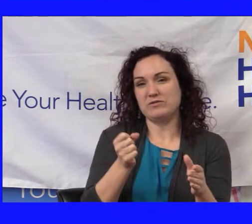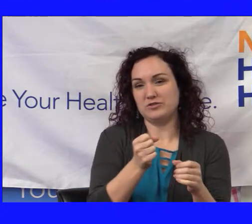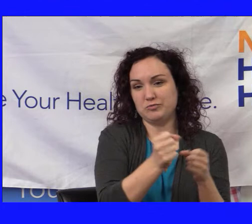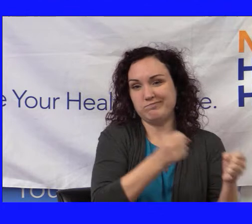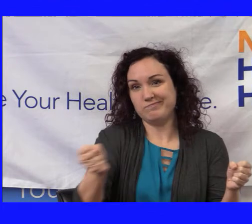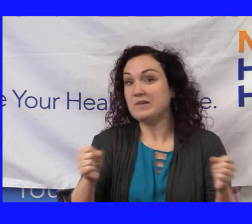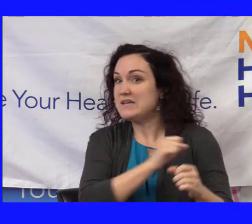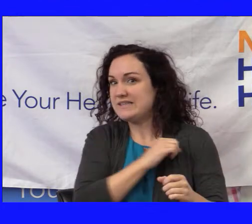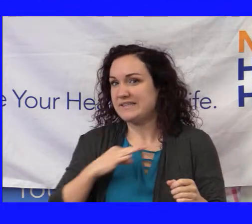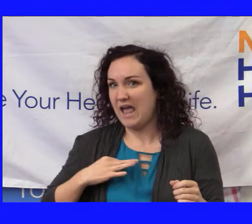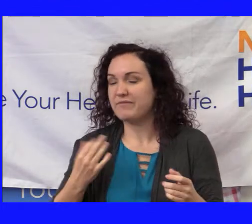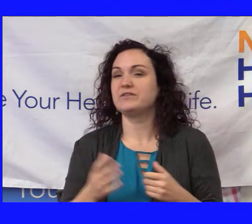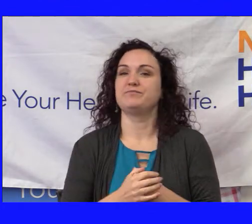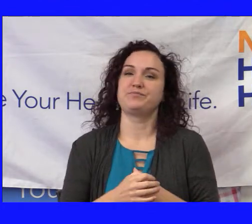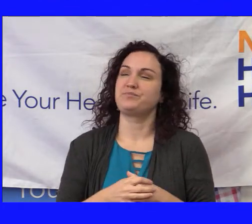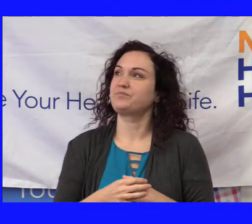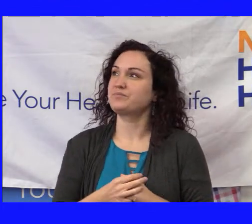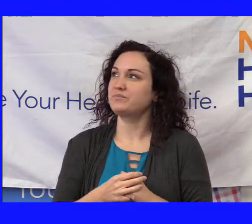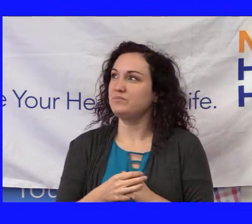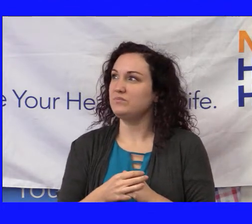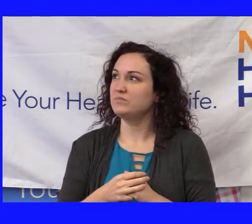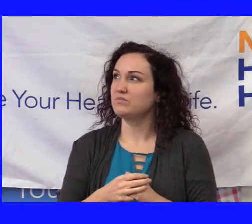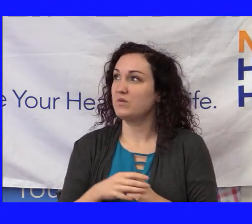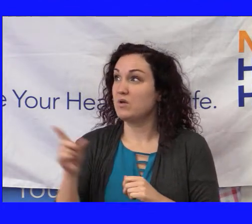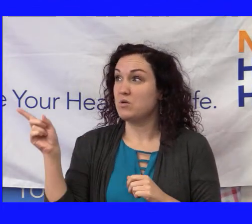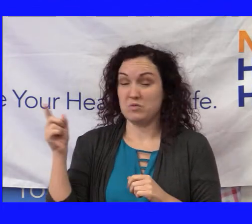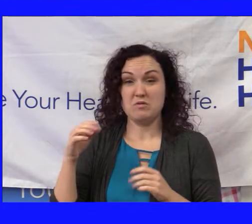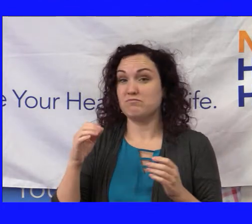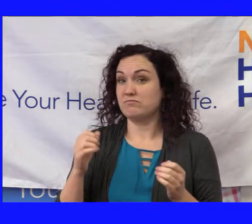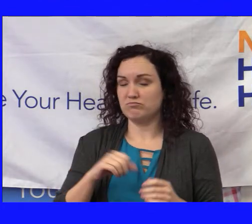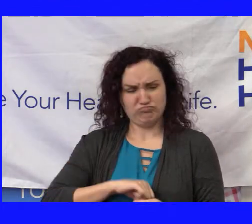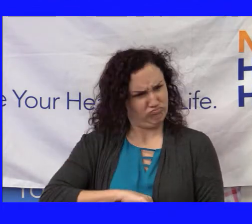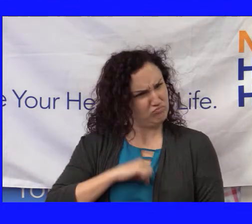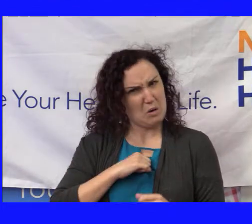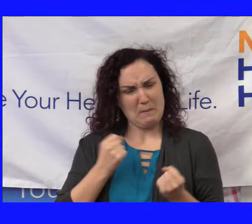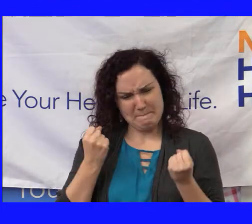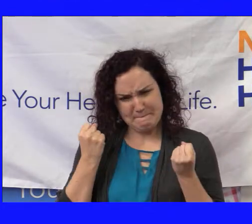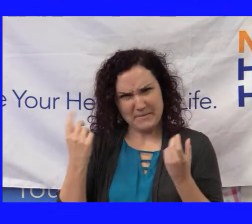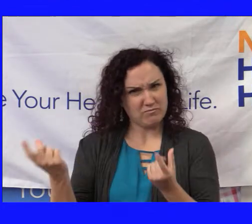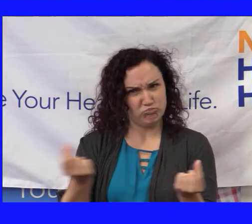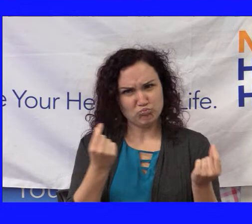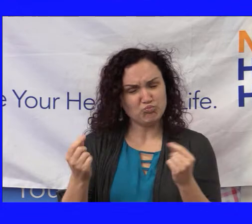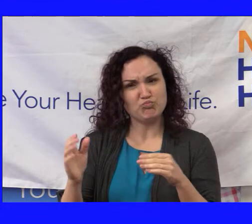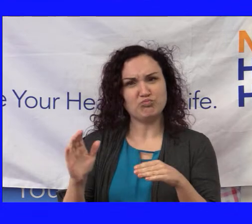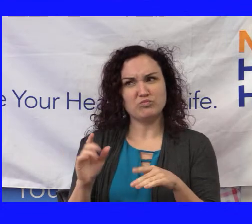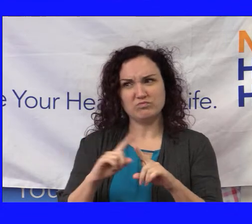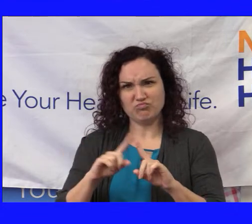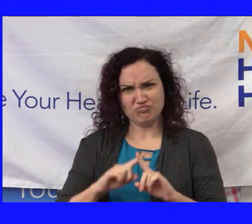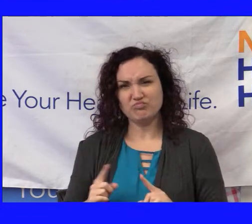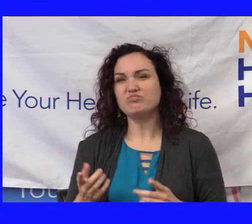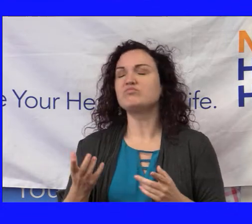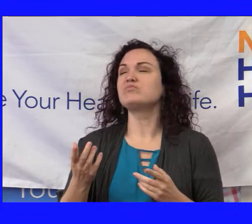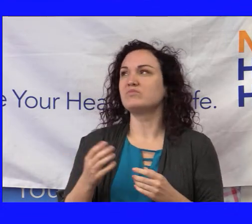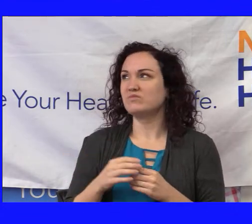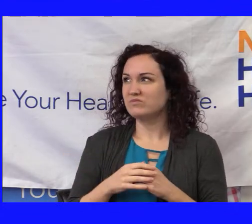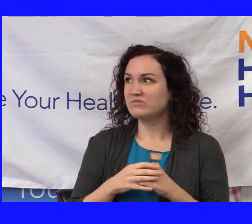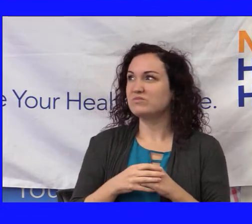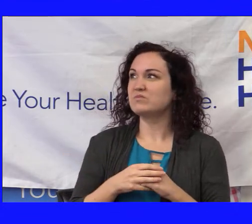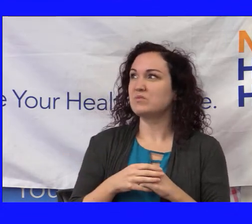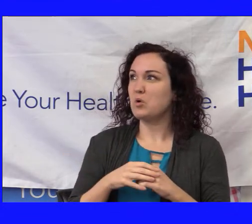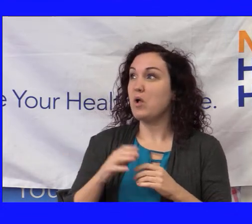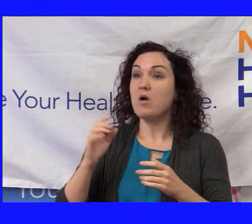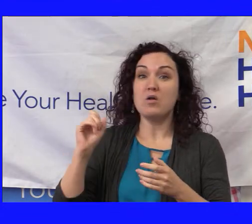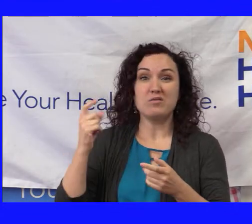We have had some tremendous successes, and we're very proud of many of the things that we've been doing, including multiple very departmental collaborations